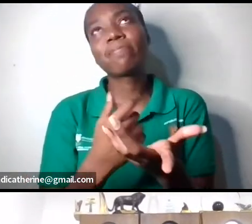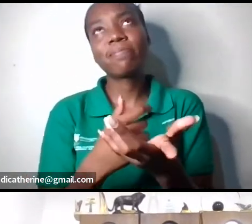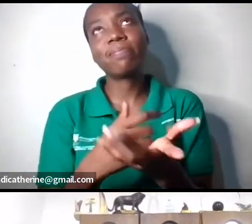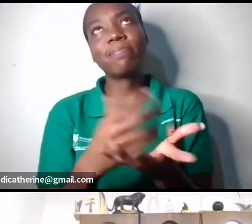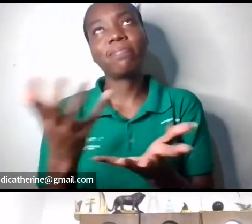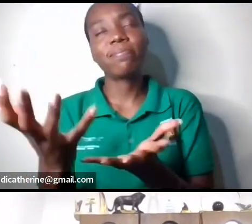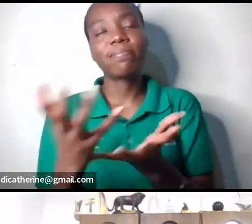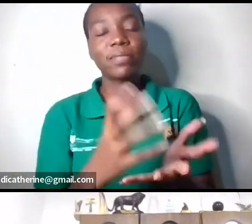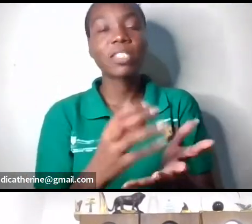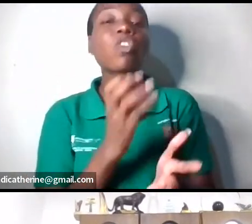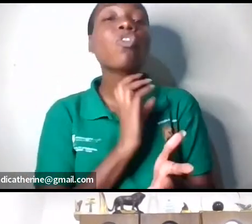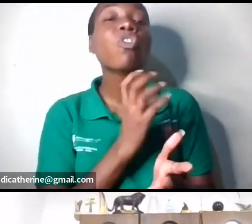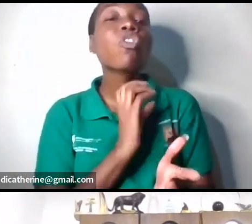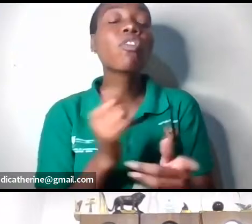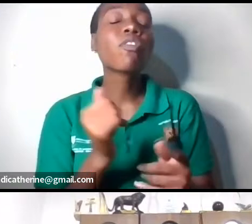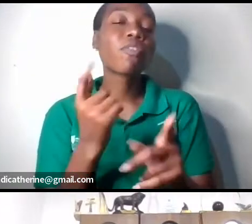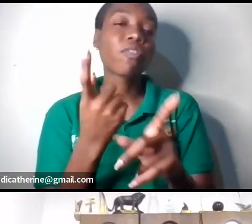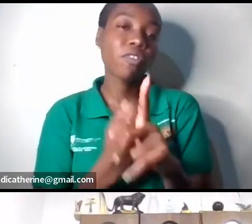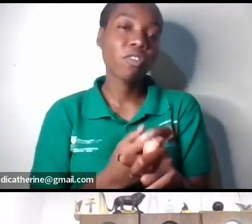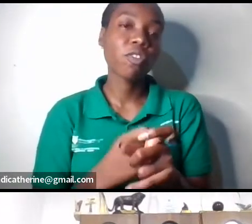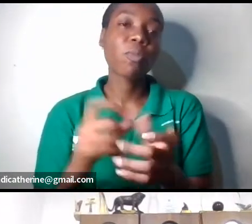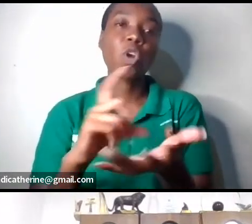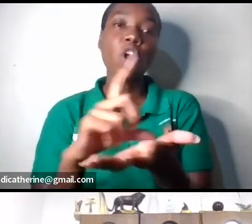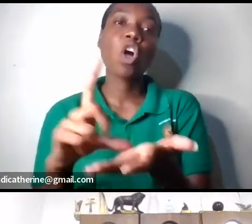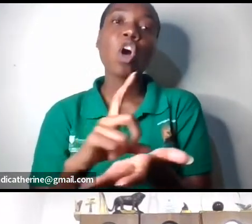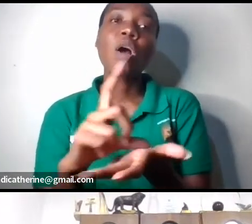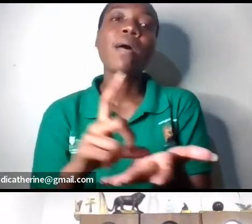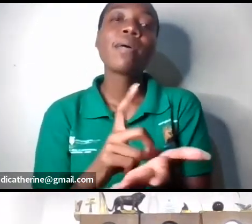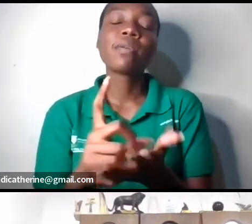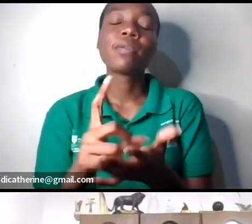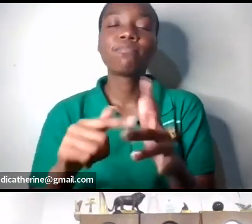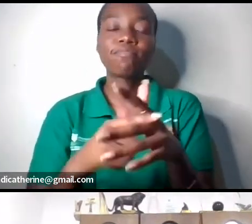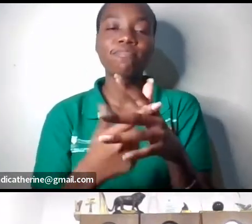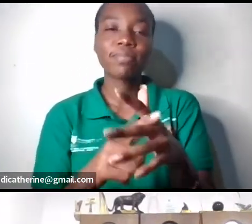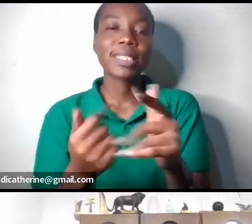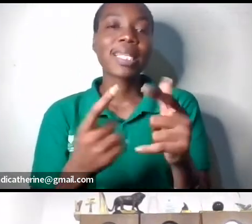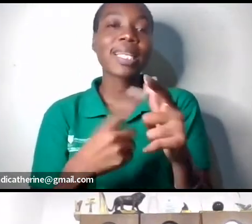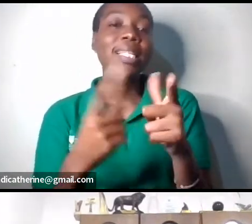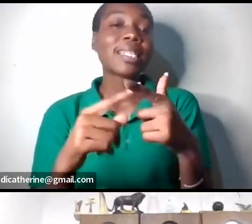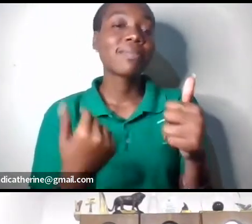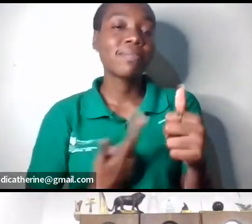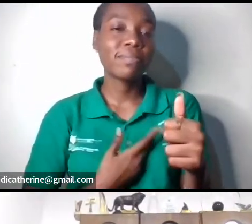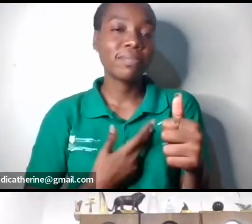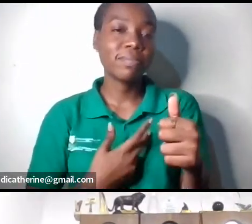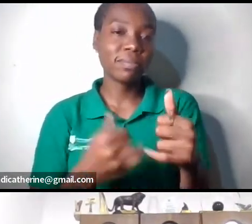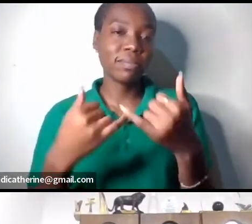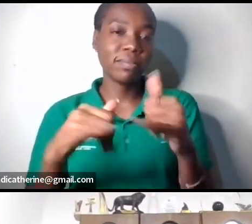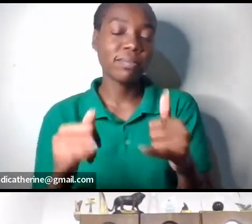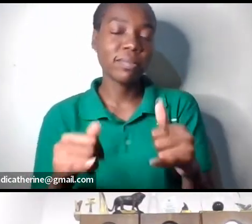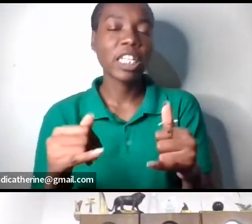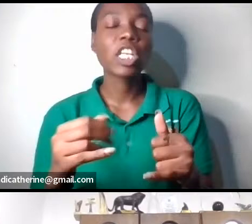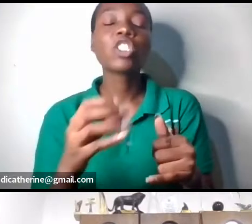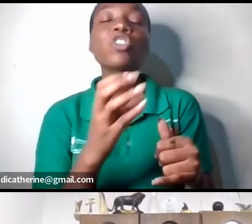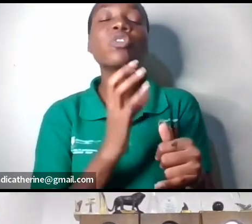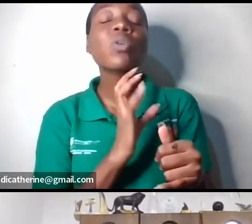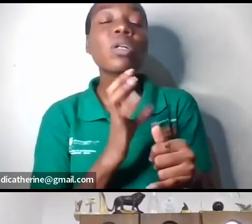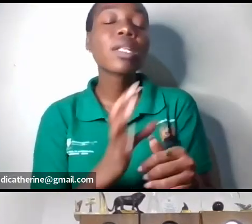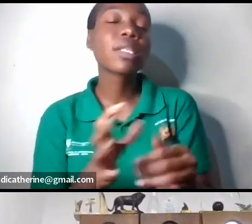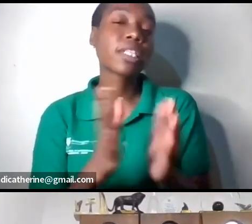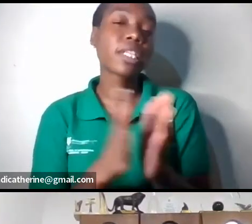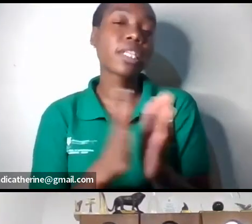beans from the local manufacturers and actually adding value and selling back as chocolates and everything to the